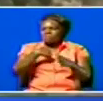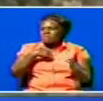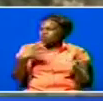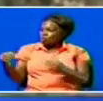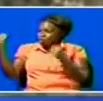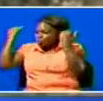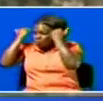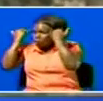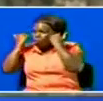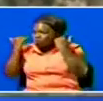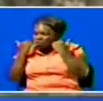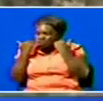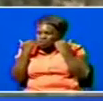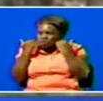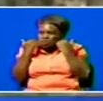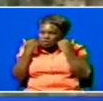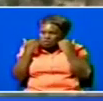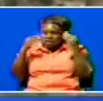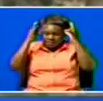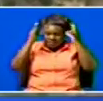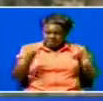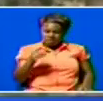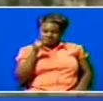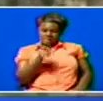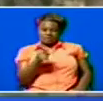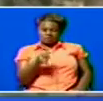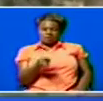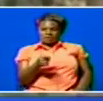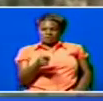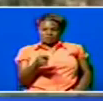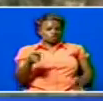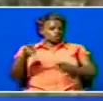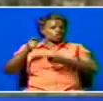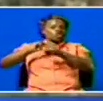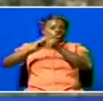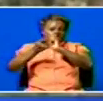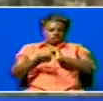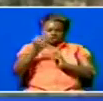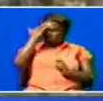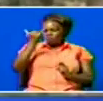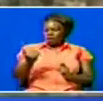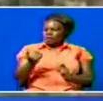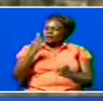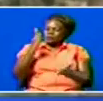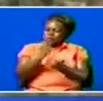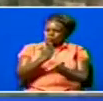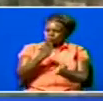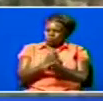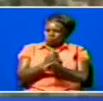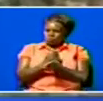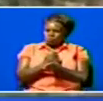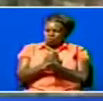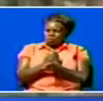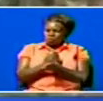court to have that decision reviewed because obviously it was a bad